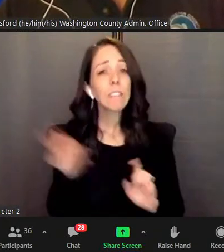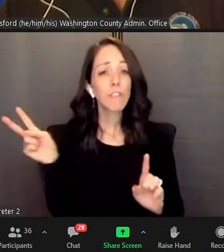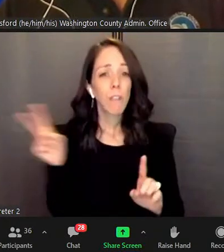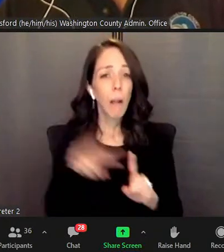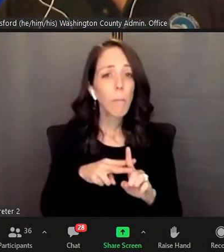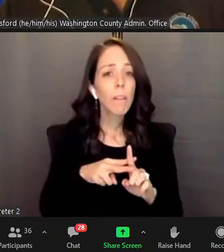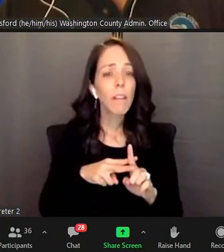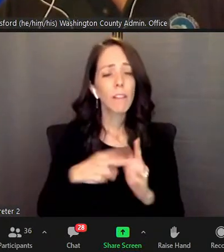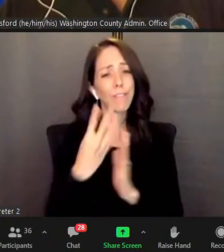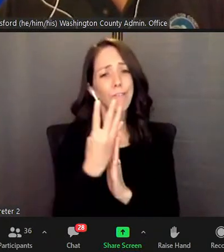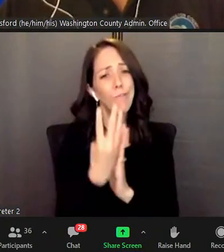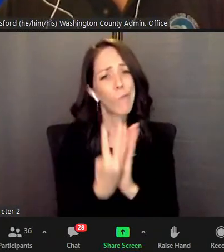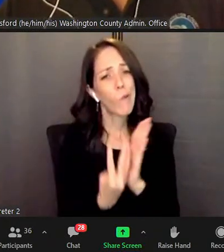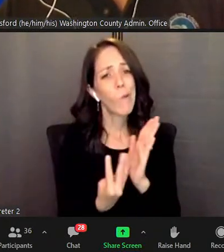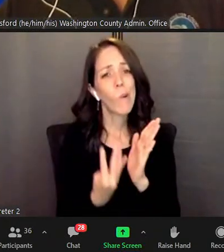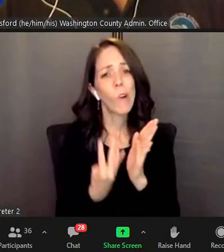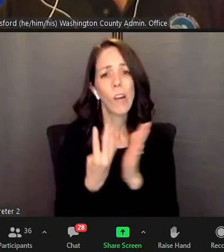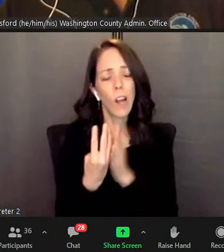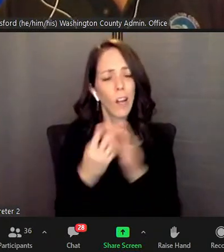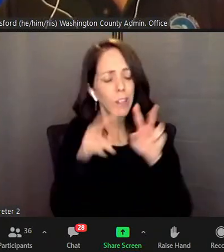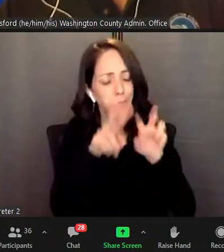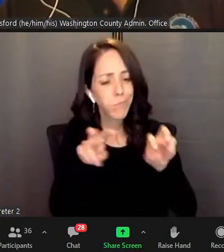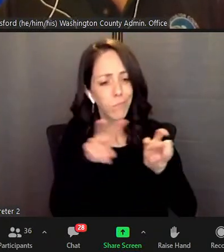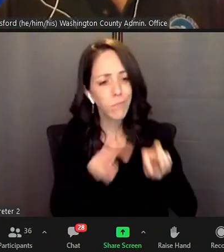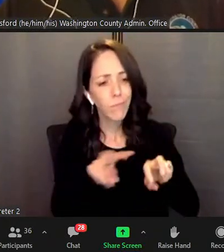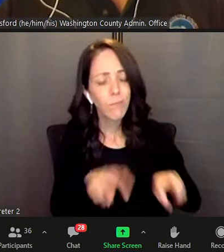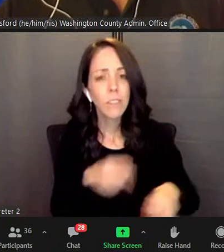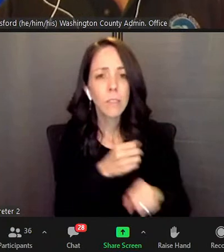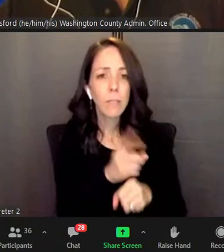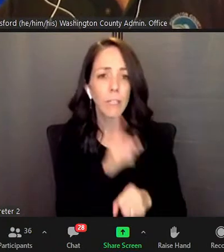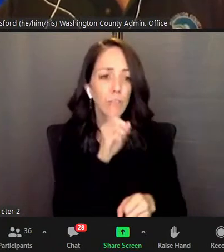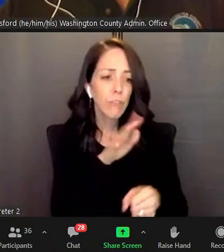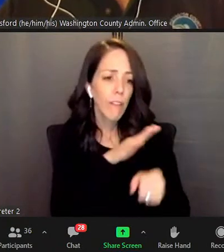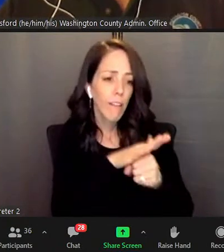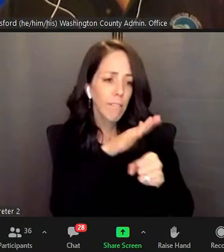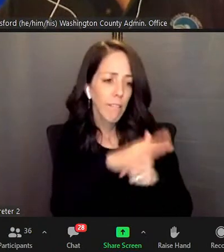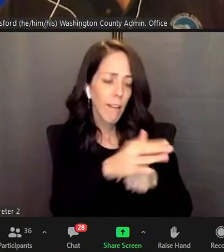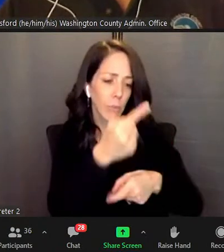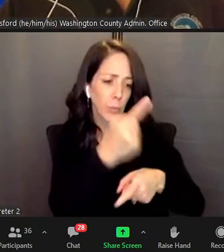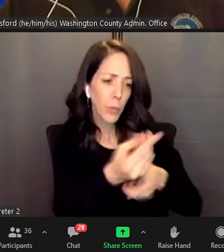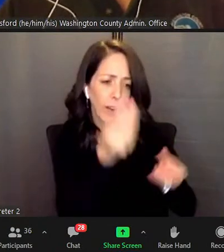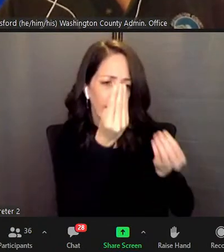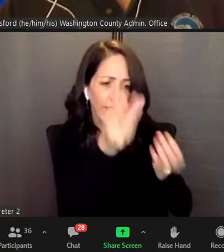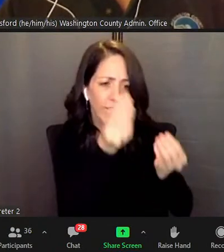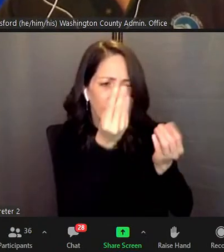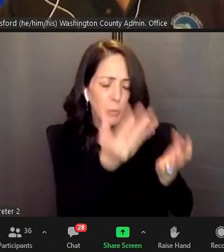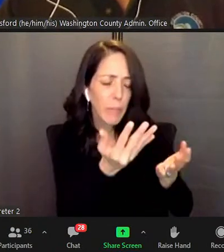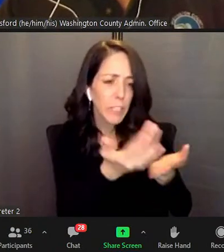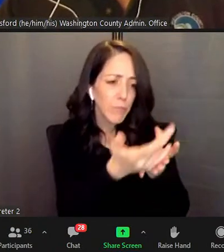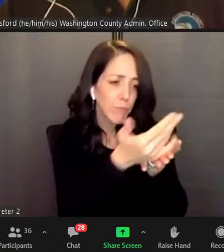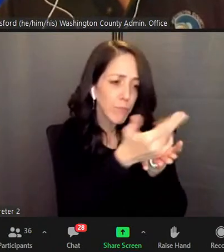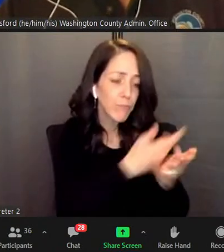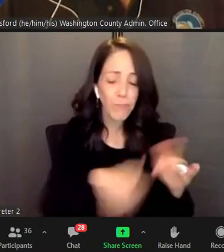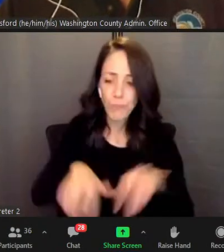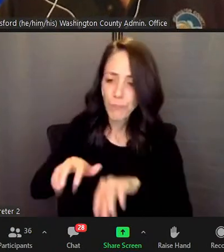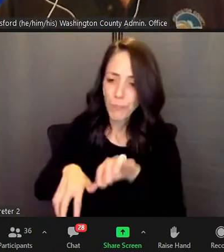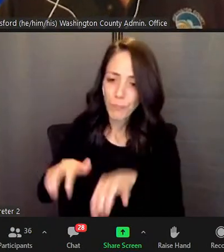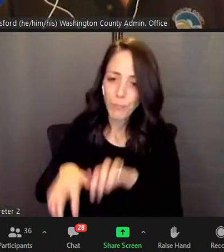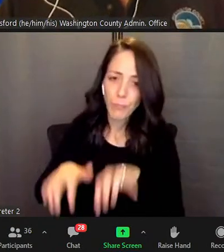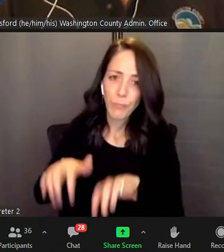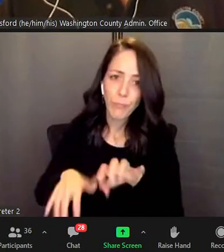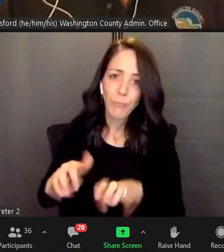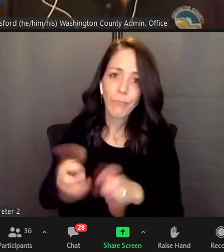sure that all the required information was collected and entered into